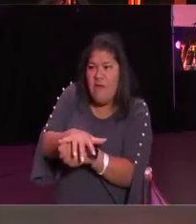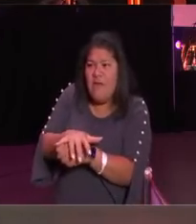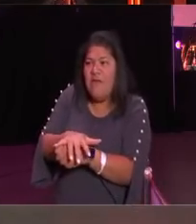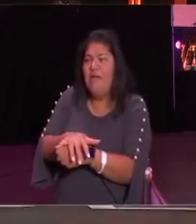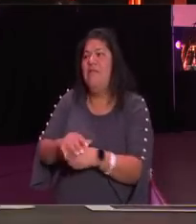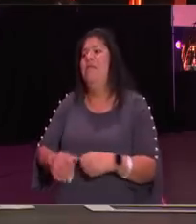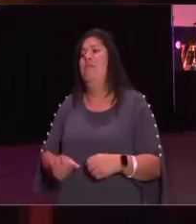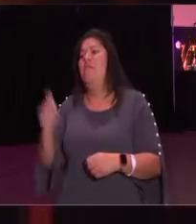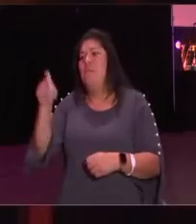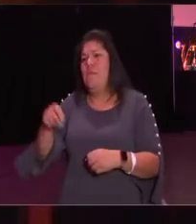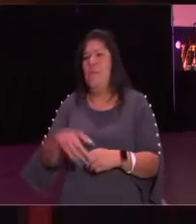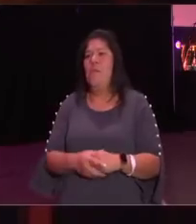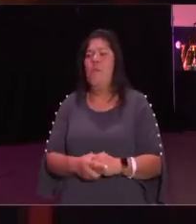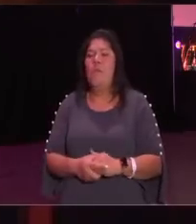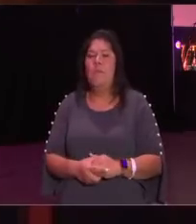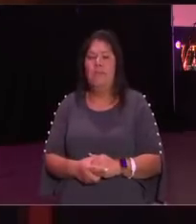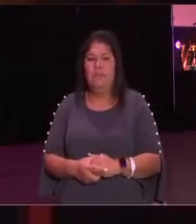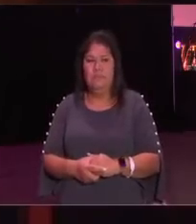covered.